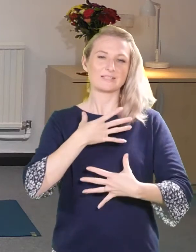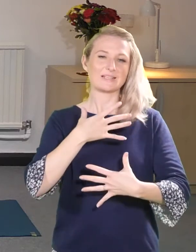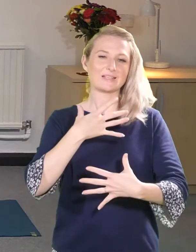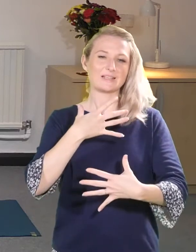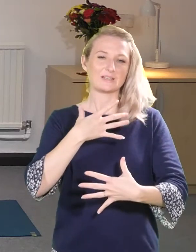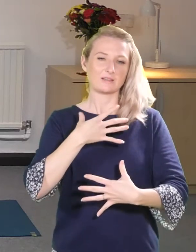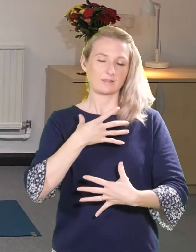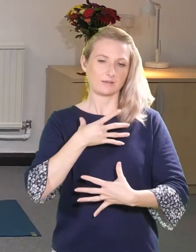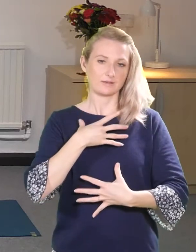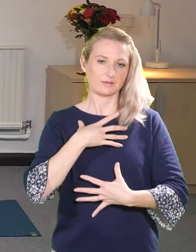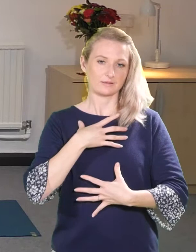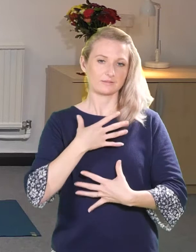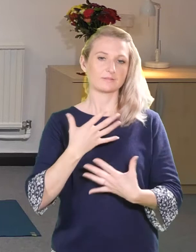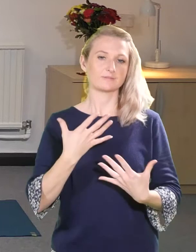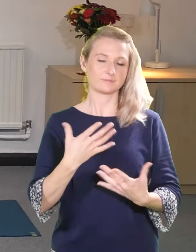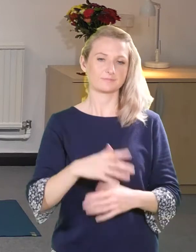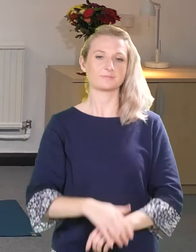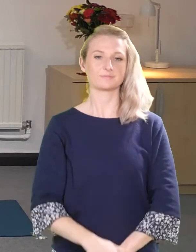this practice.